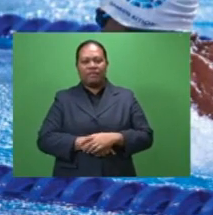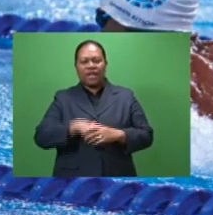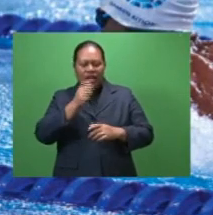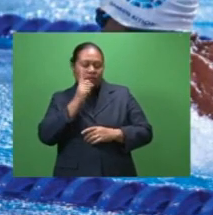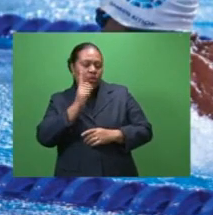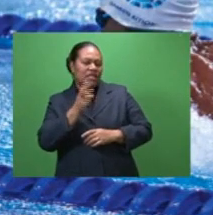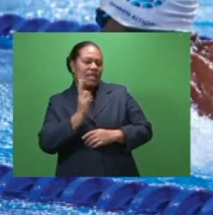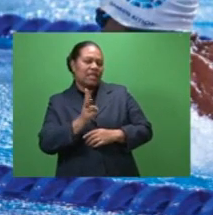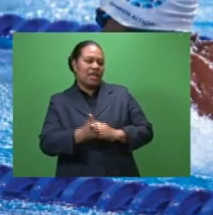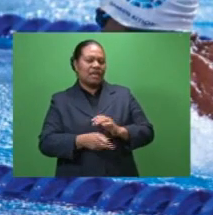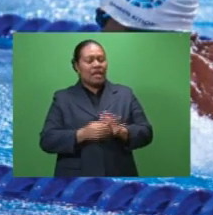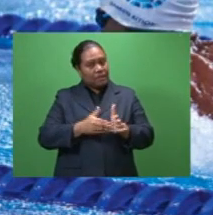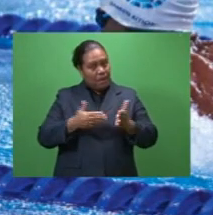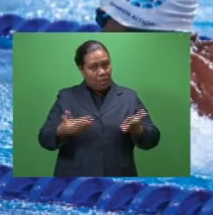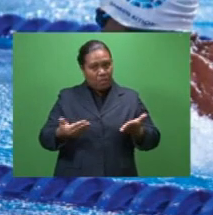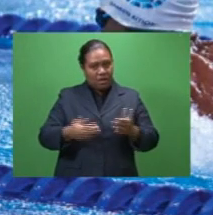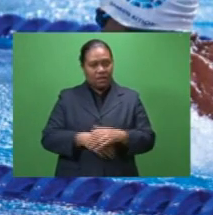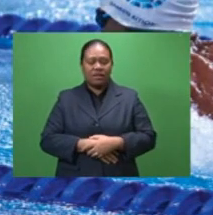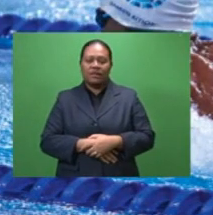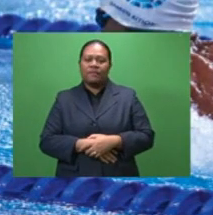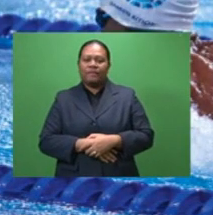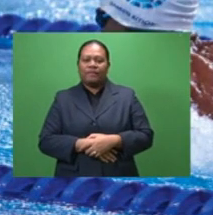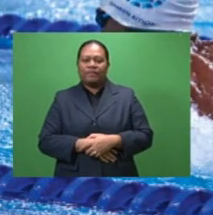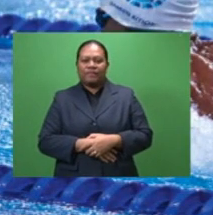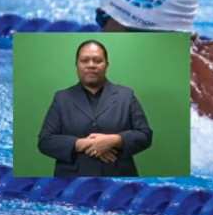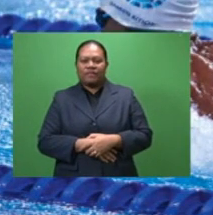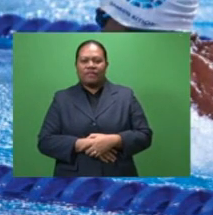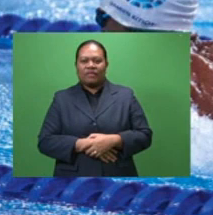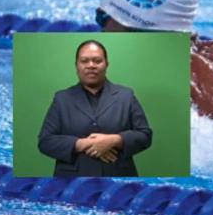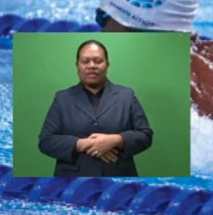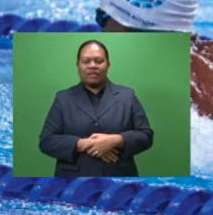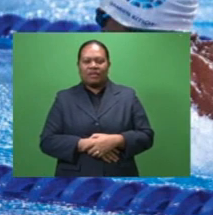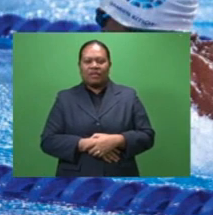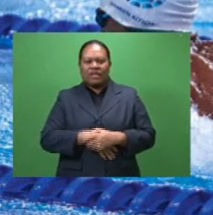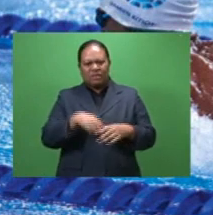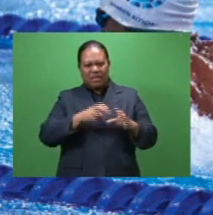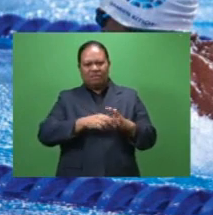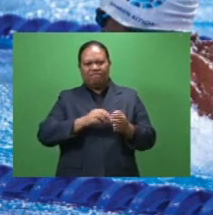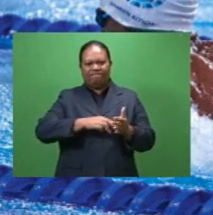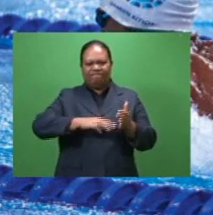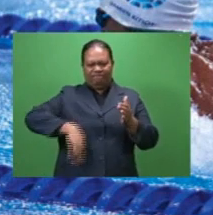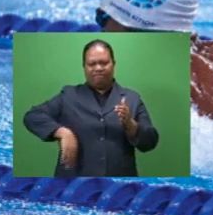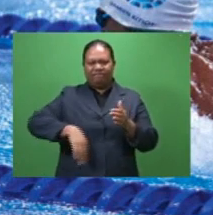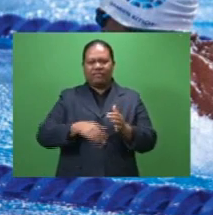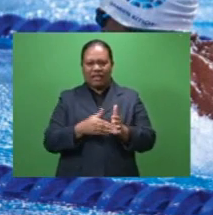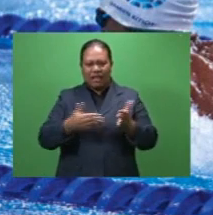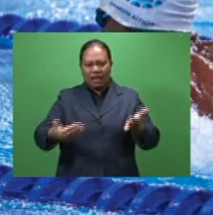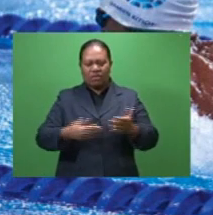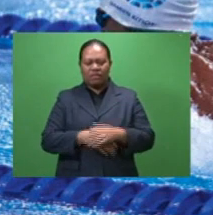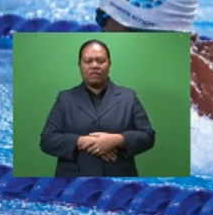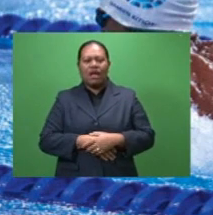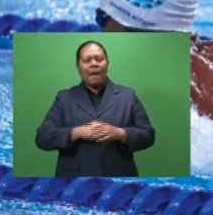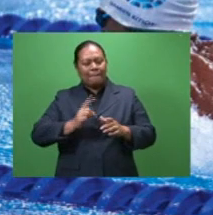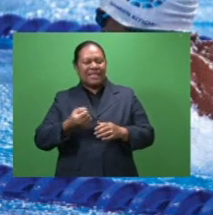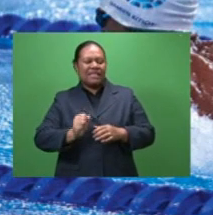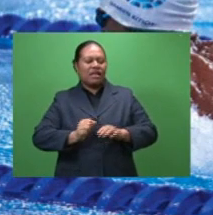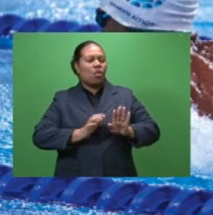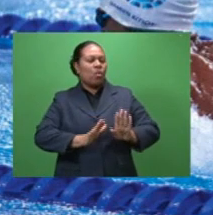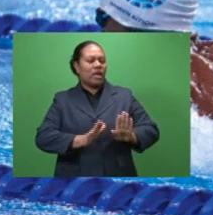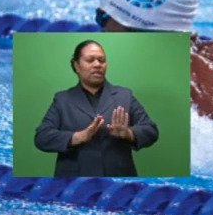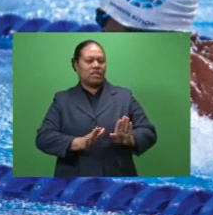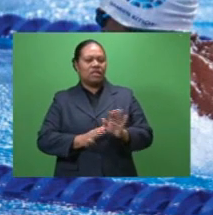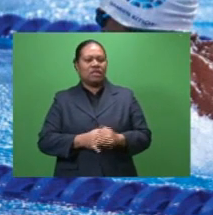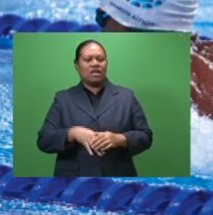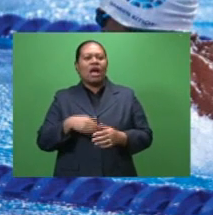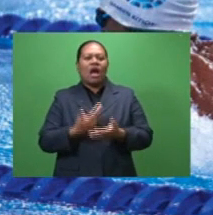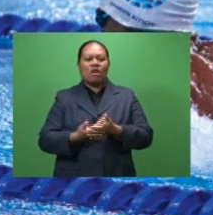that because at the moment it's being sort of withdrawn, but we're waiting for how things go,